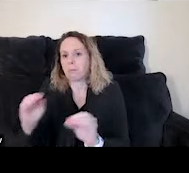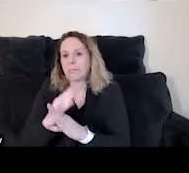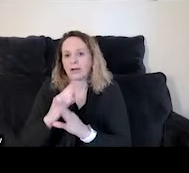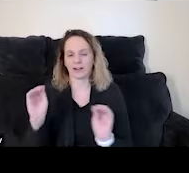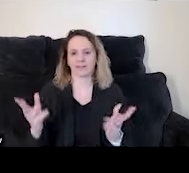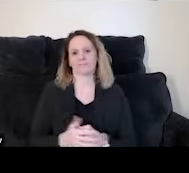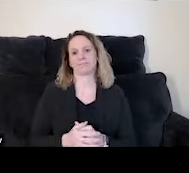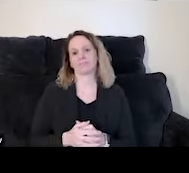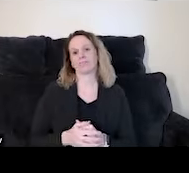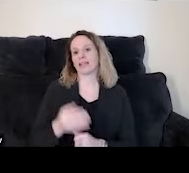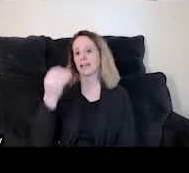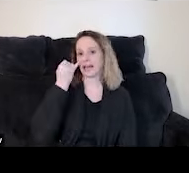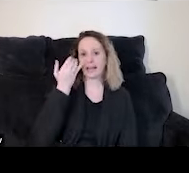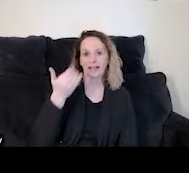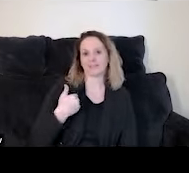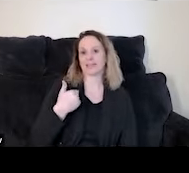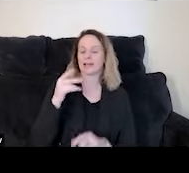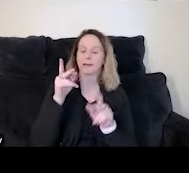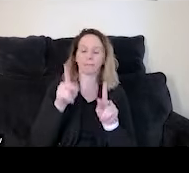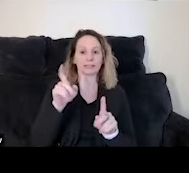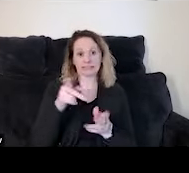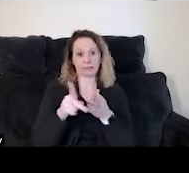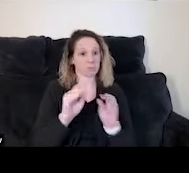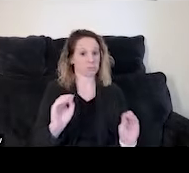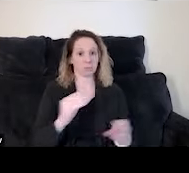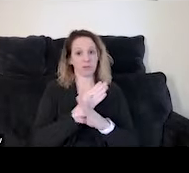ability of the family or the young person to pay. There's no,